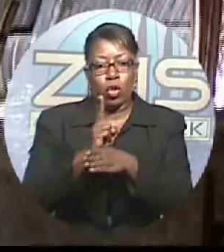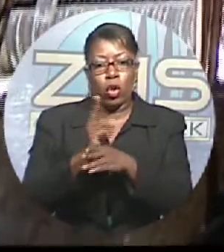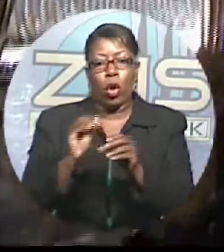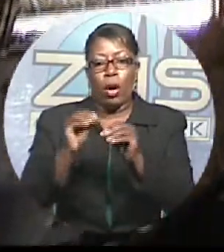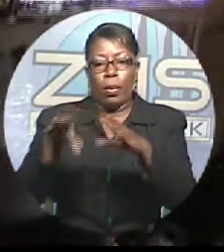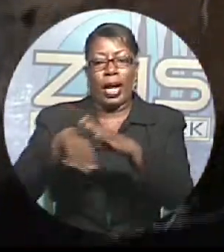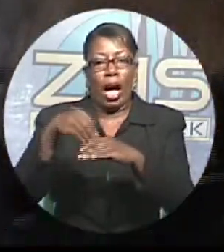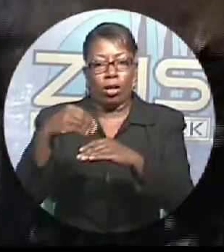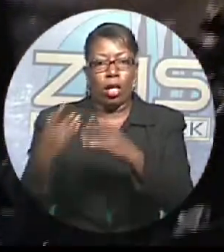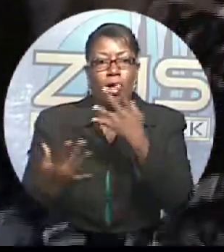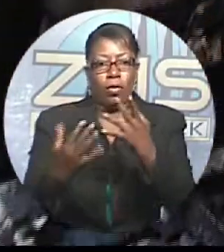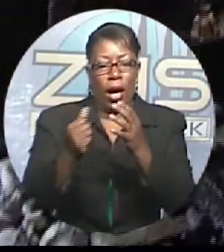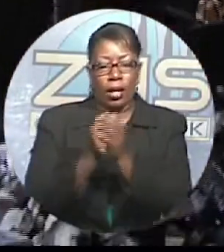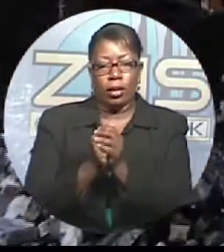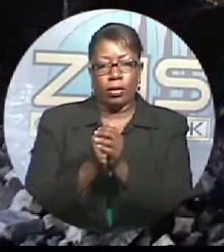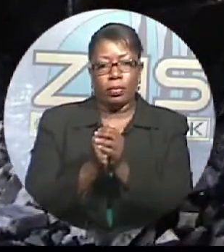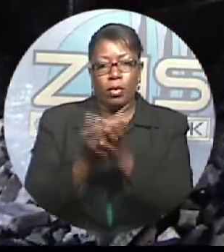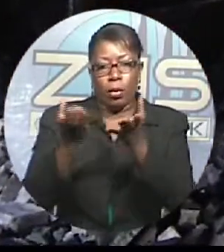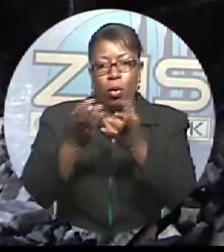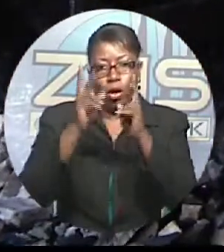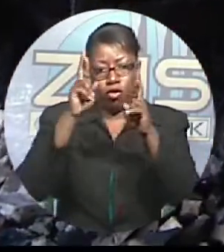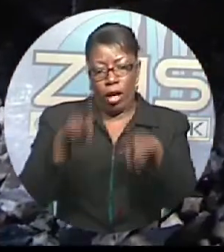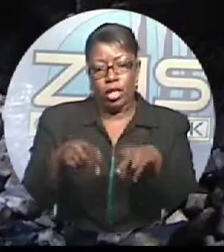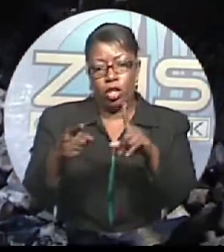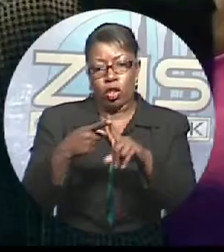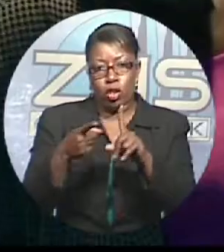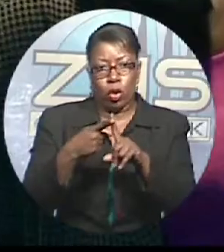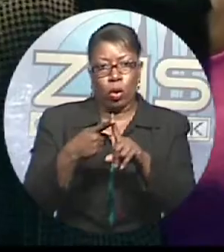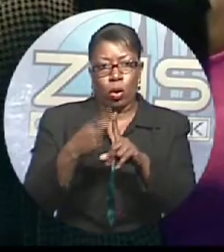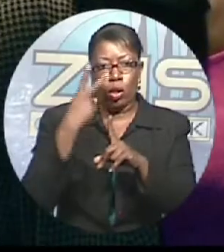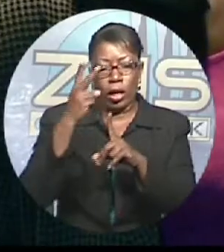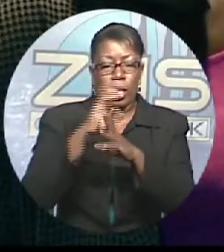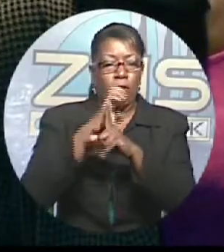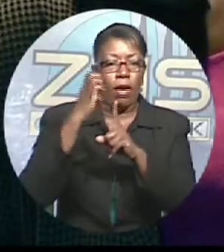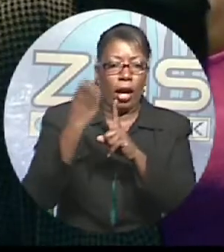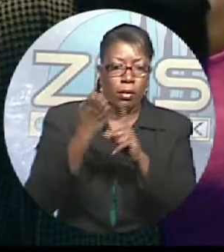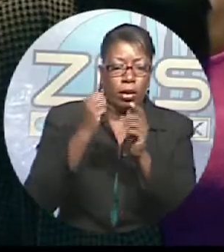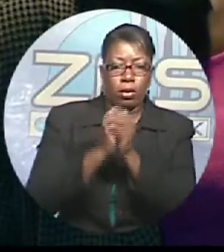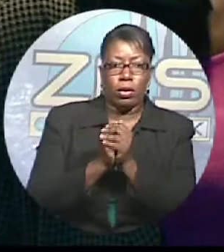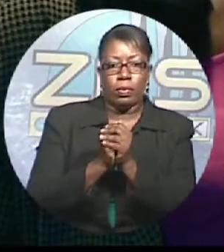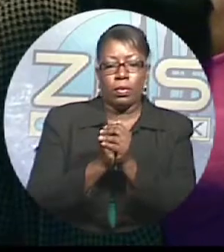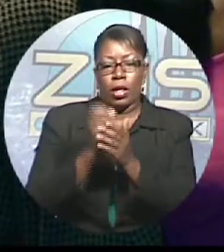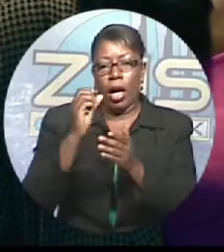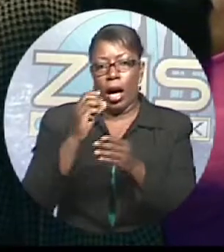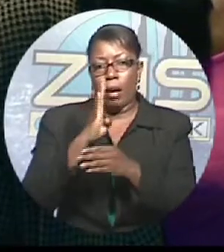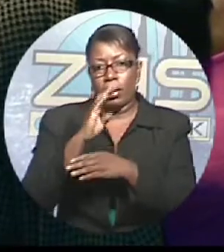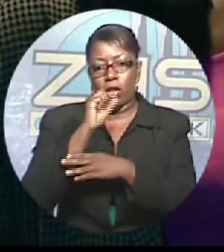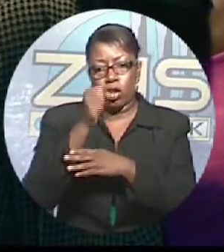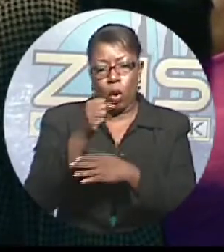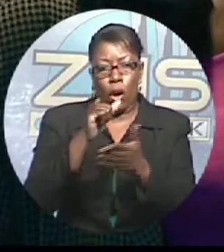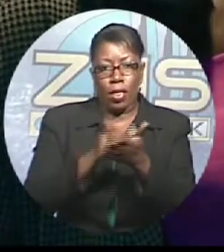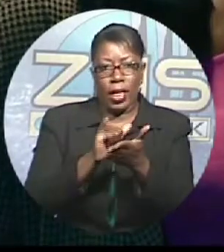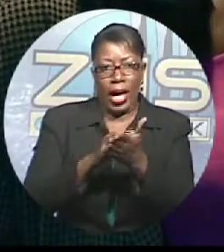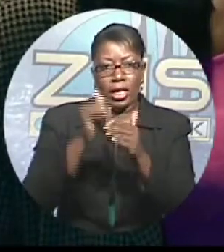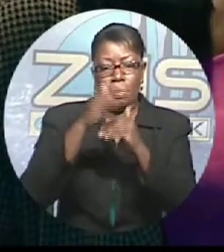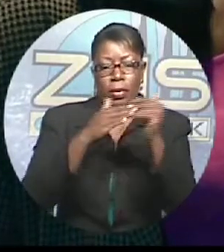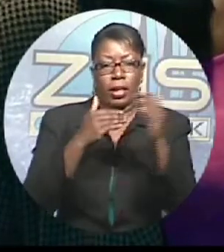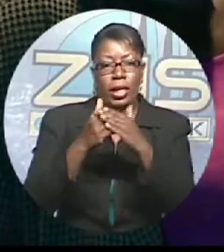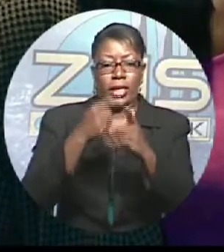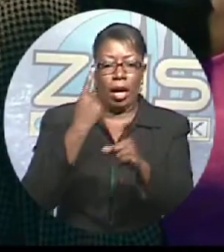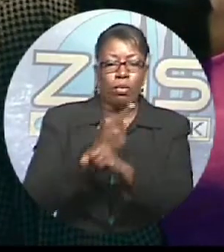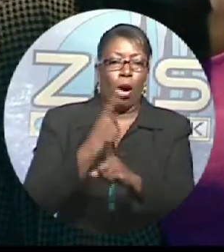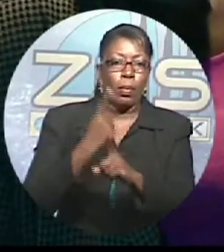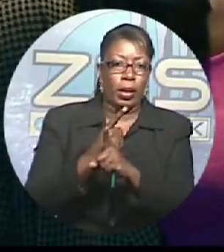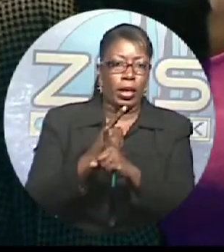to the environment in every respect, ensure that the buildings are properly secured, ensure